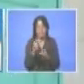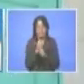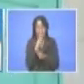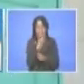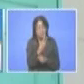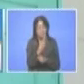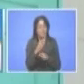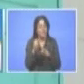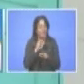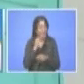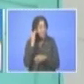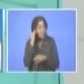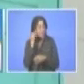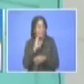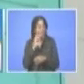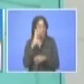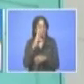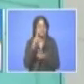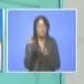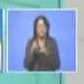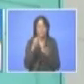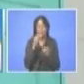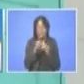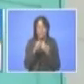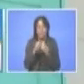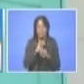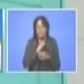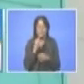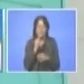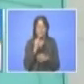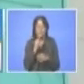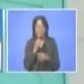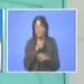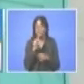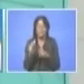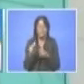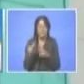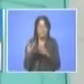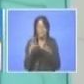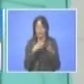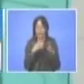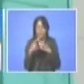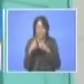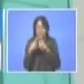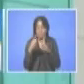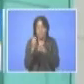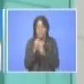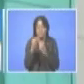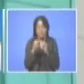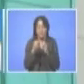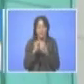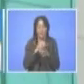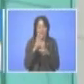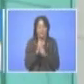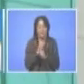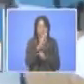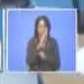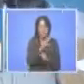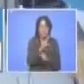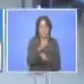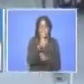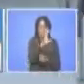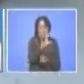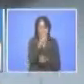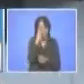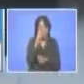more, and I am really disappointed that I didn't put up a fight to take more. I got 2 C's because I only took core.